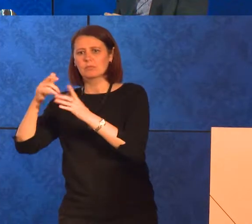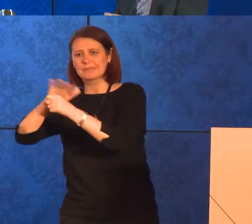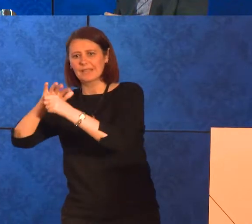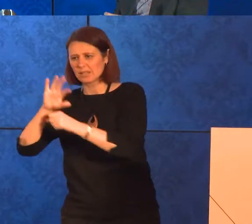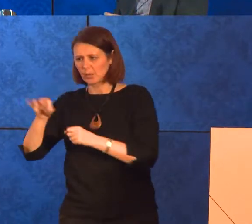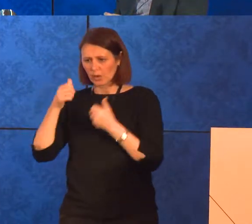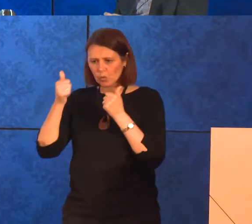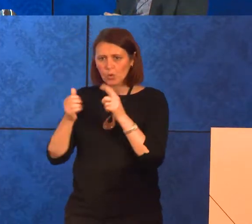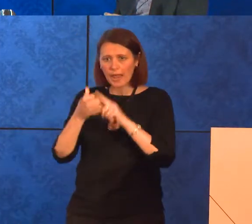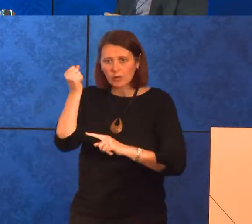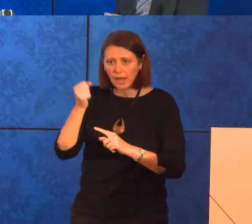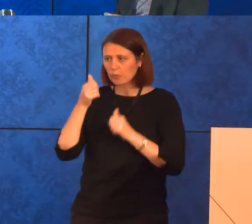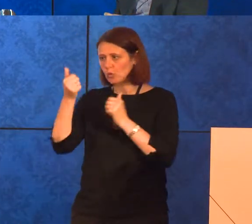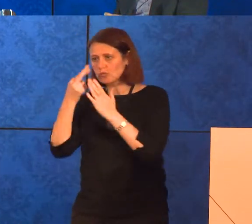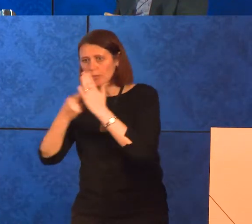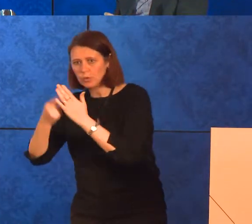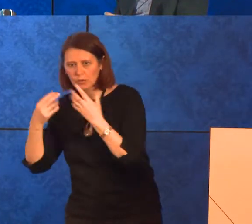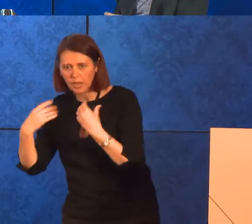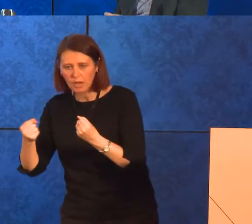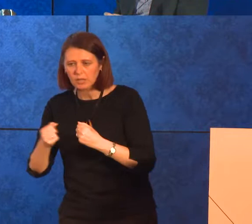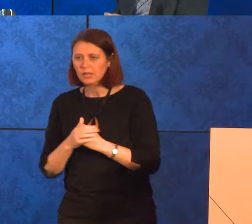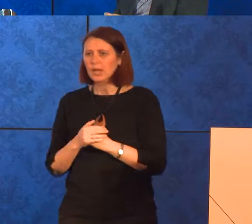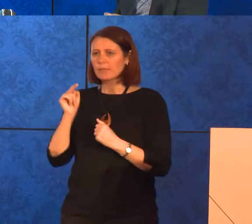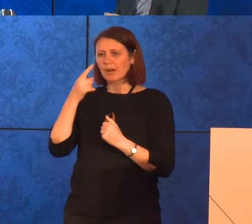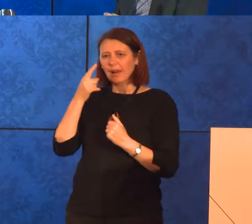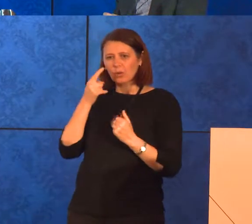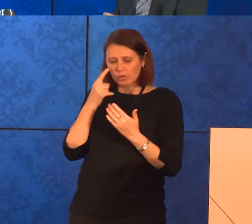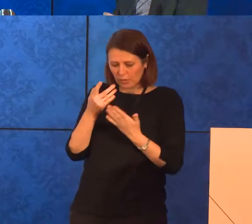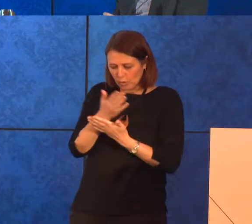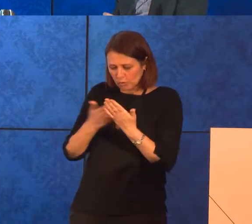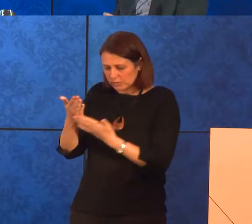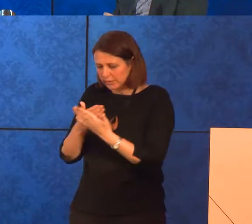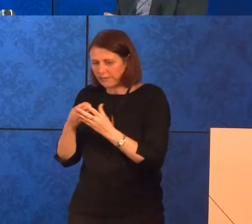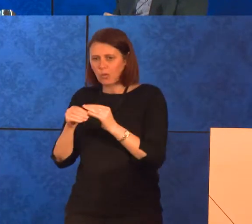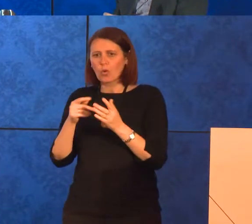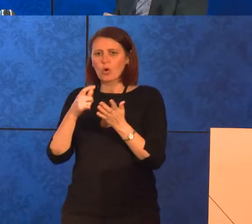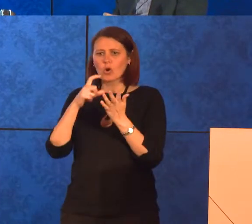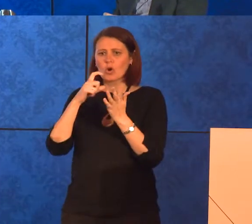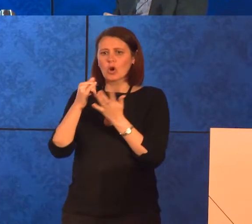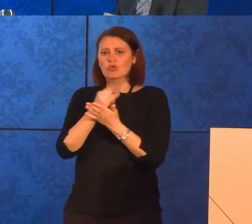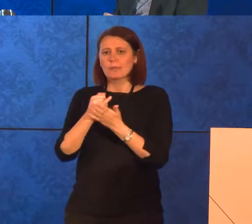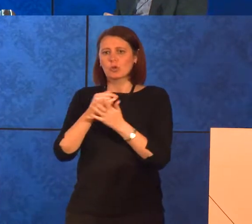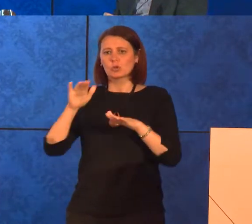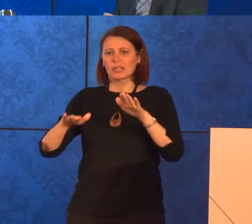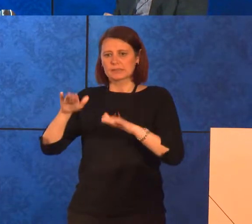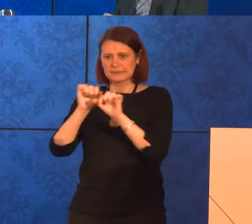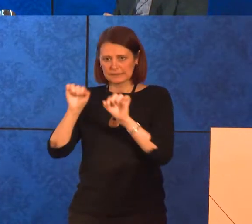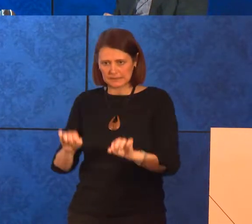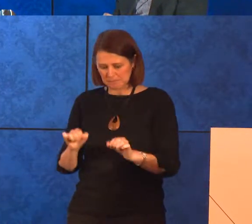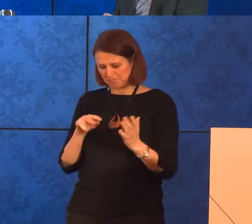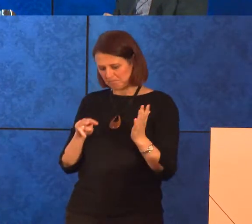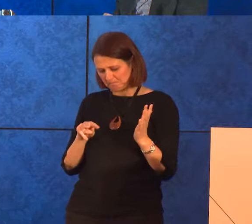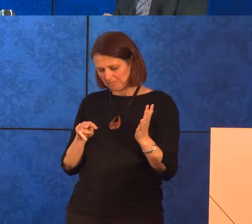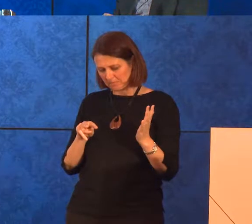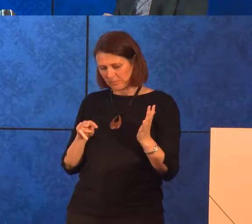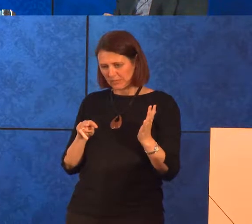really good reports, but I go back and I see their consultation report into criminal justice, changes that were needed to the criminal justice system. And